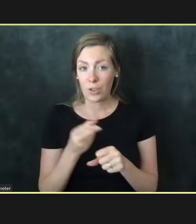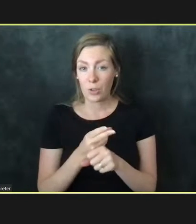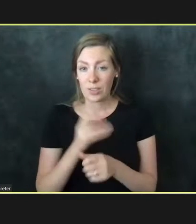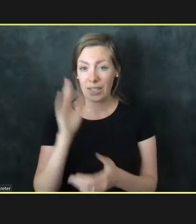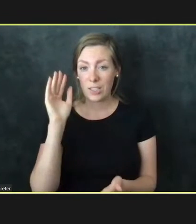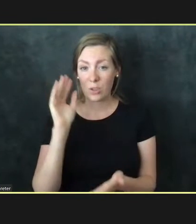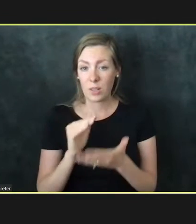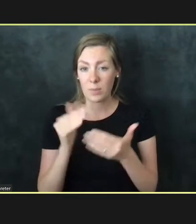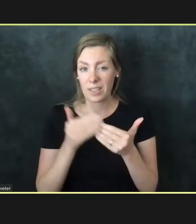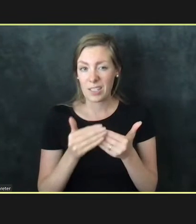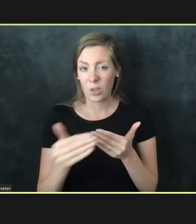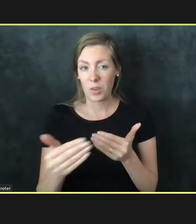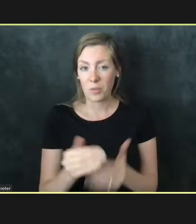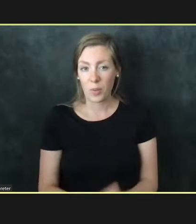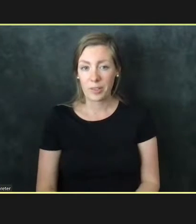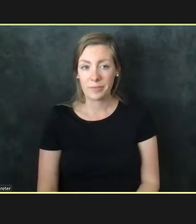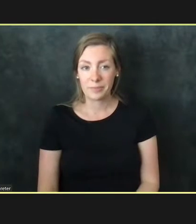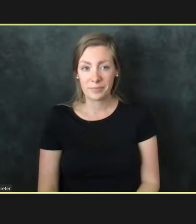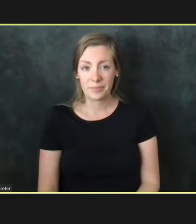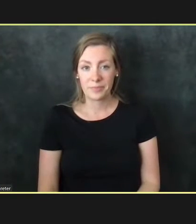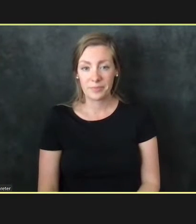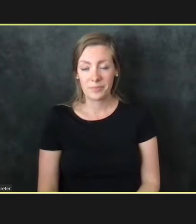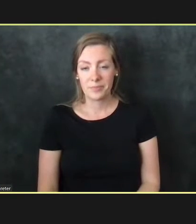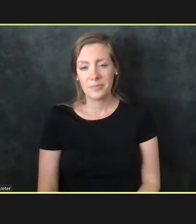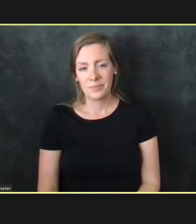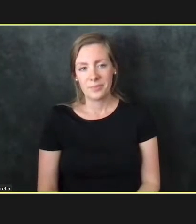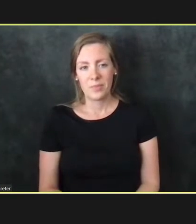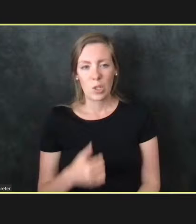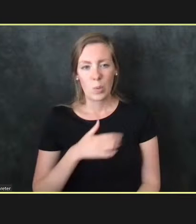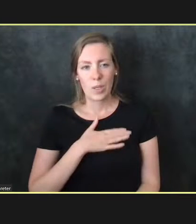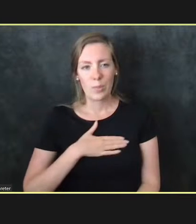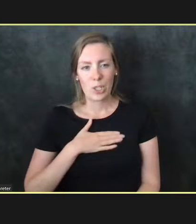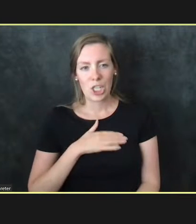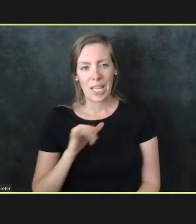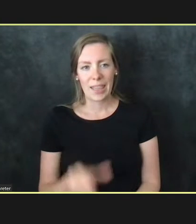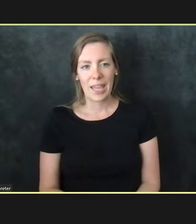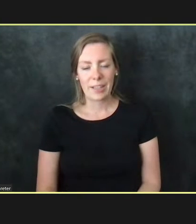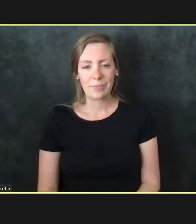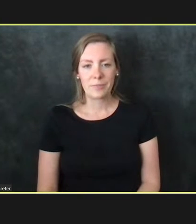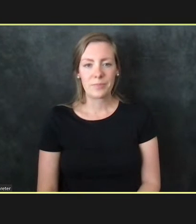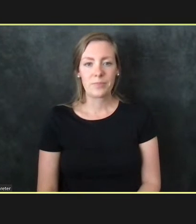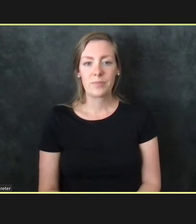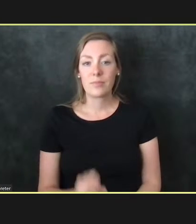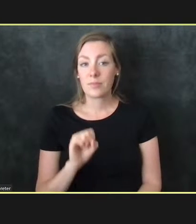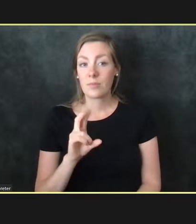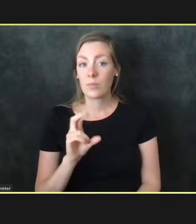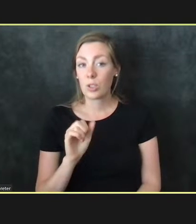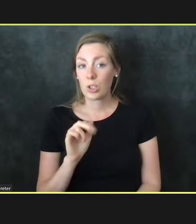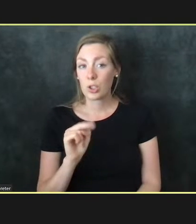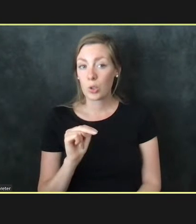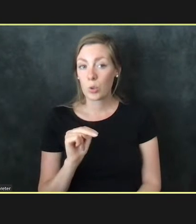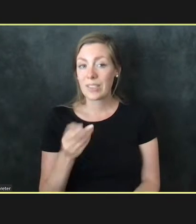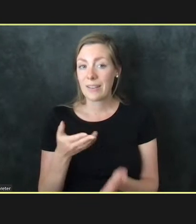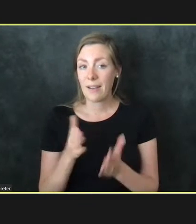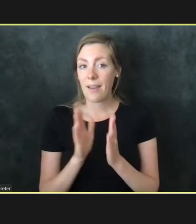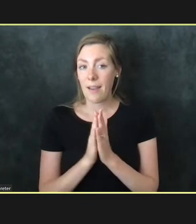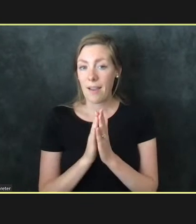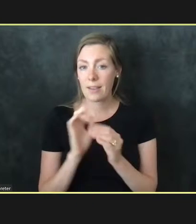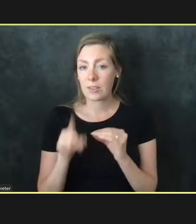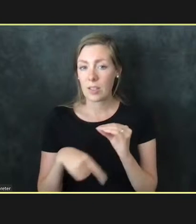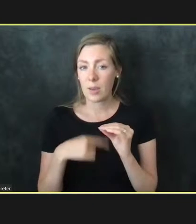también de verdad para saber cuánta agua se está We usando. appreciate that. Vamos a apreciar. And Susan La did gente write about